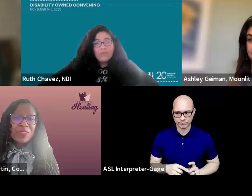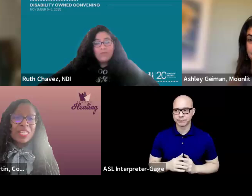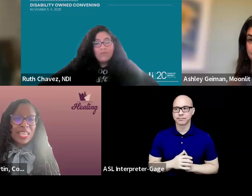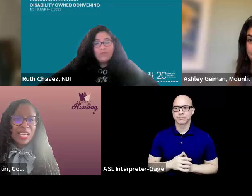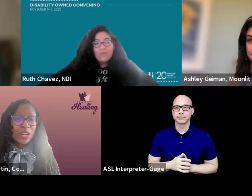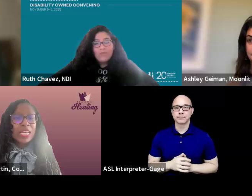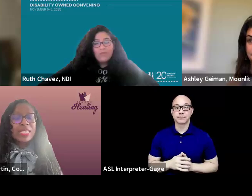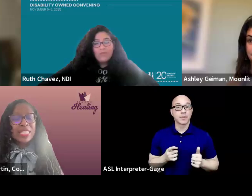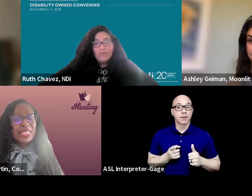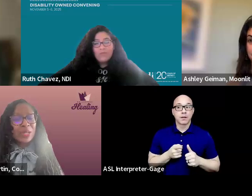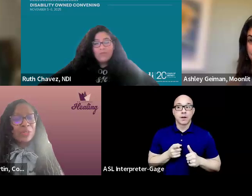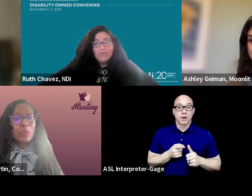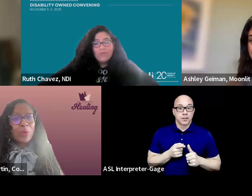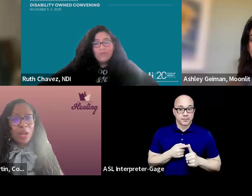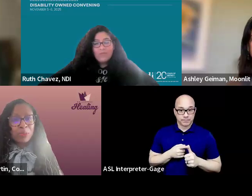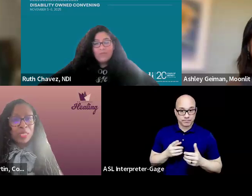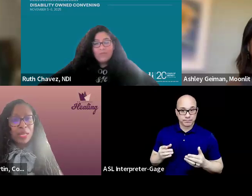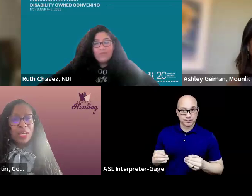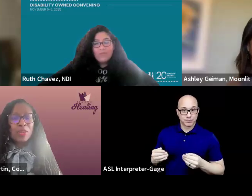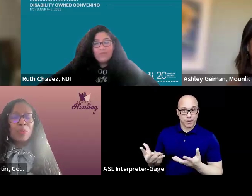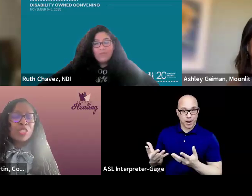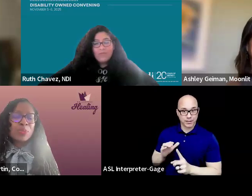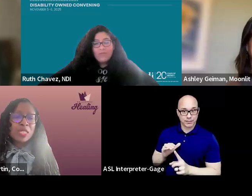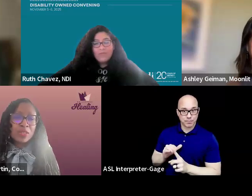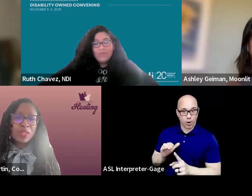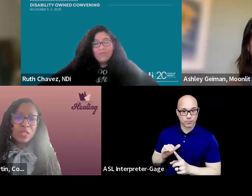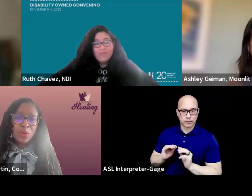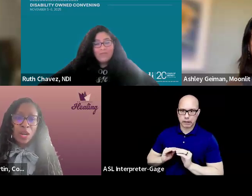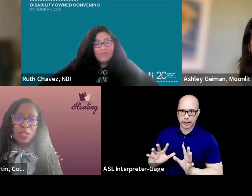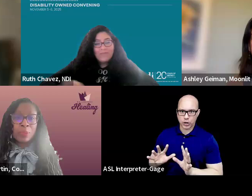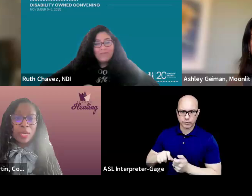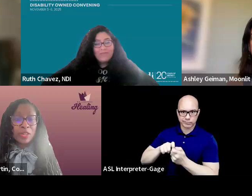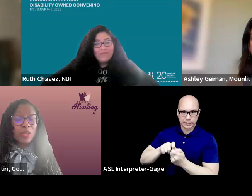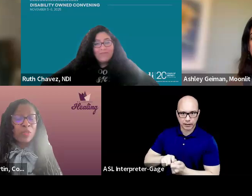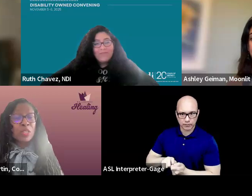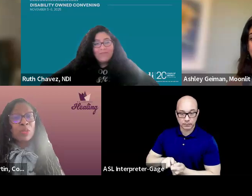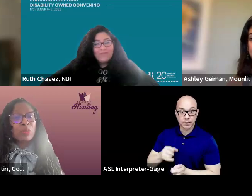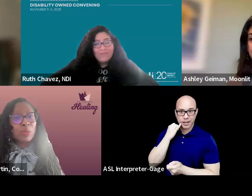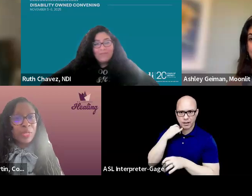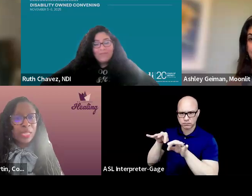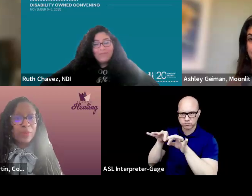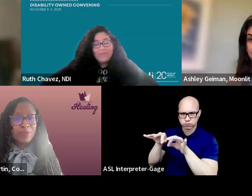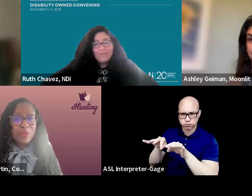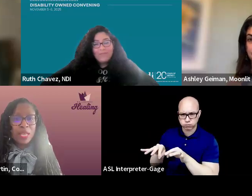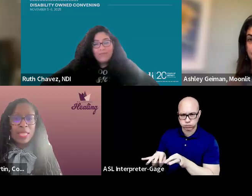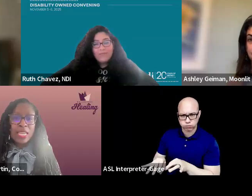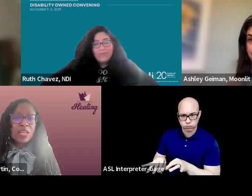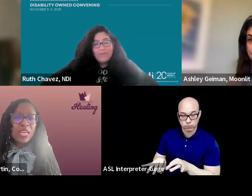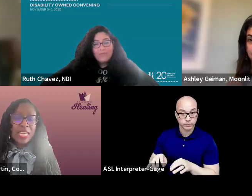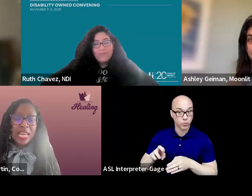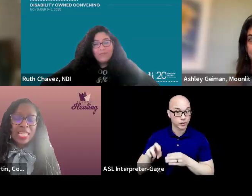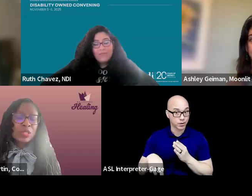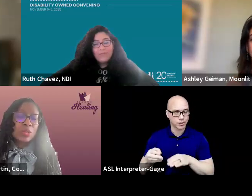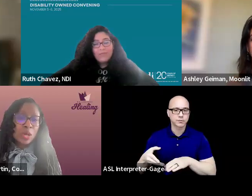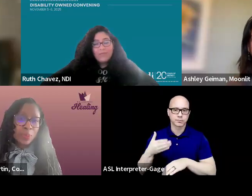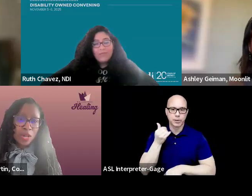First, give clear, detailed prompts. The more specific you are, the better your results will be. Think